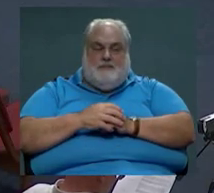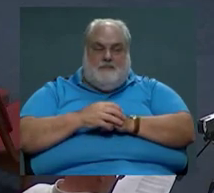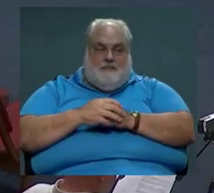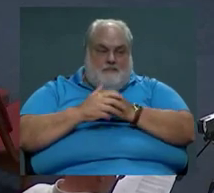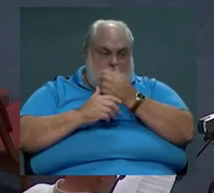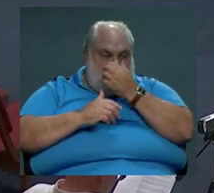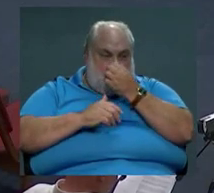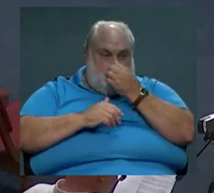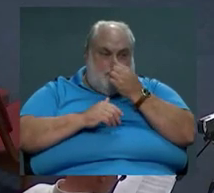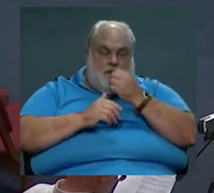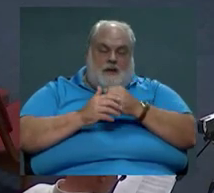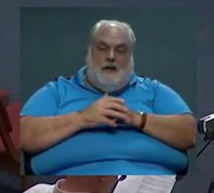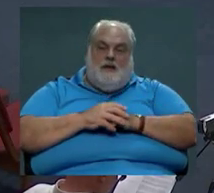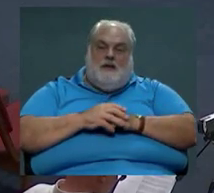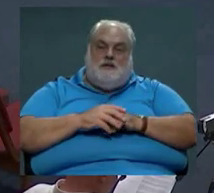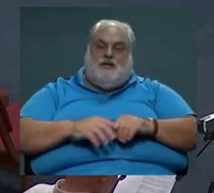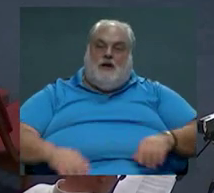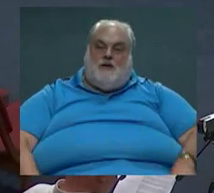information to you. Thank you.